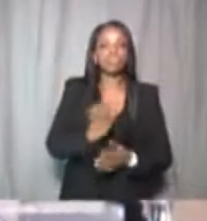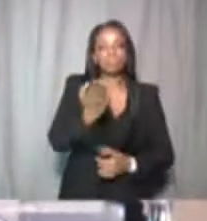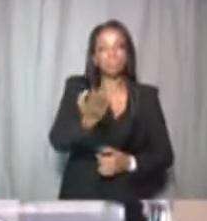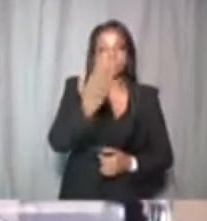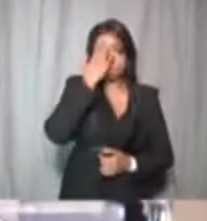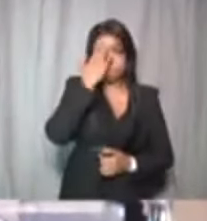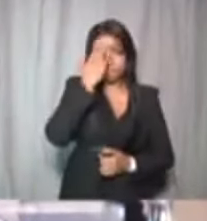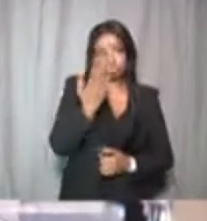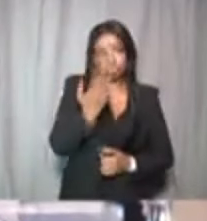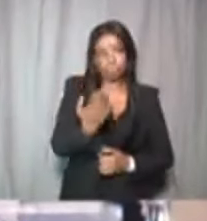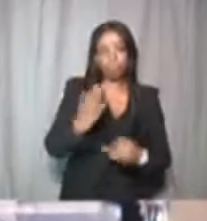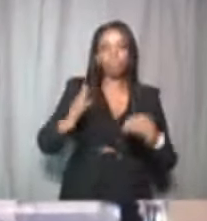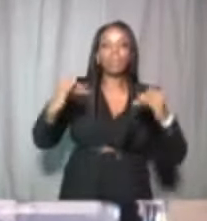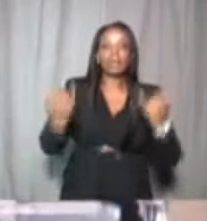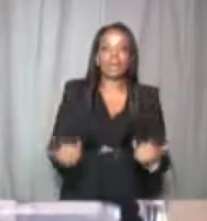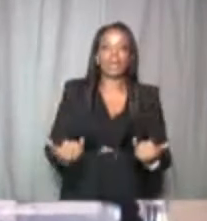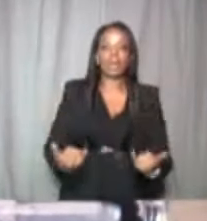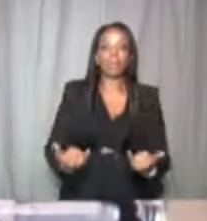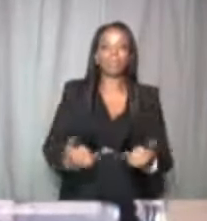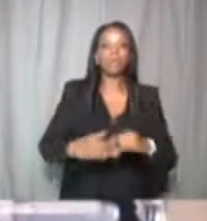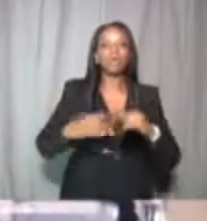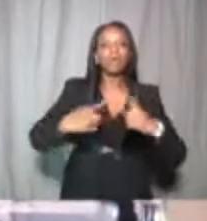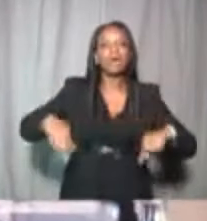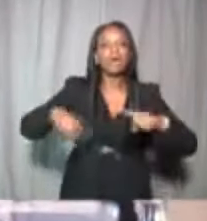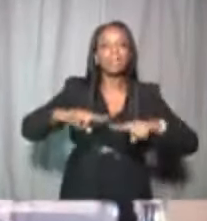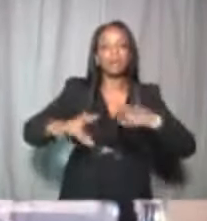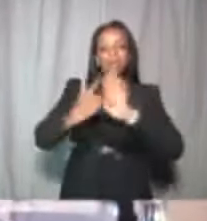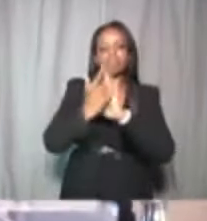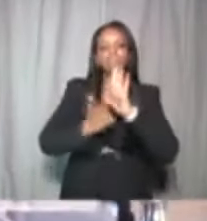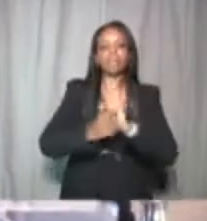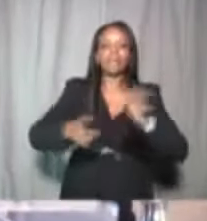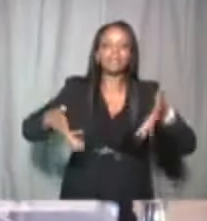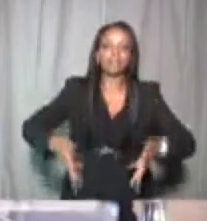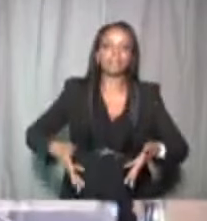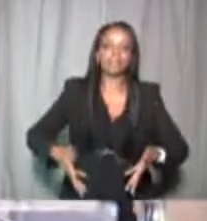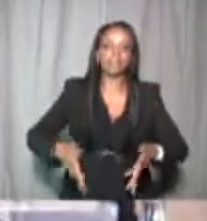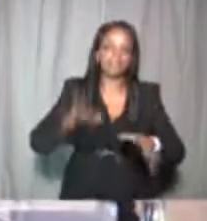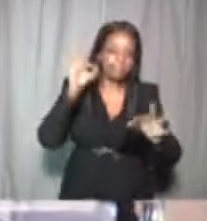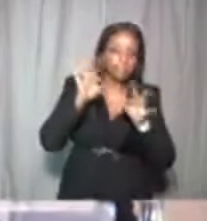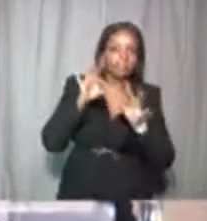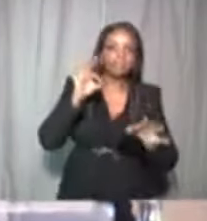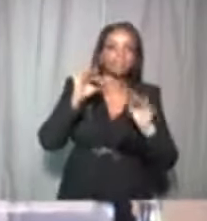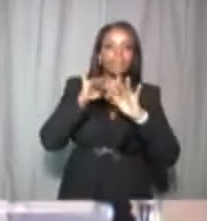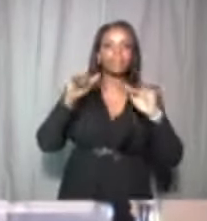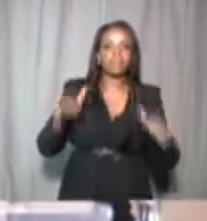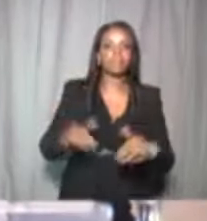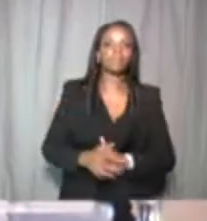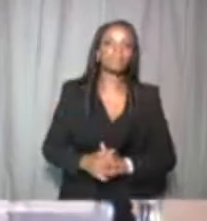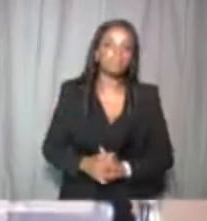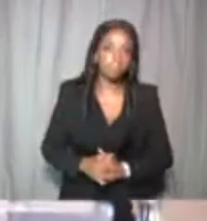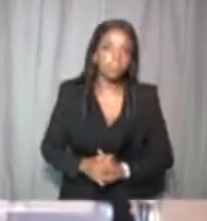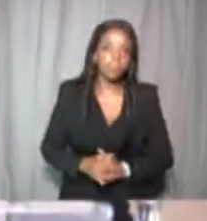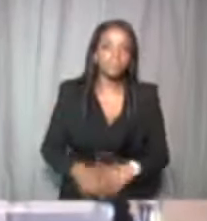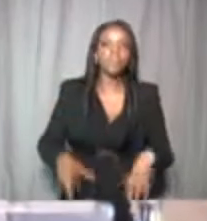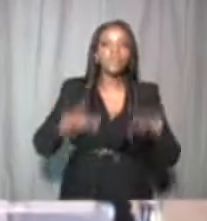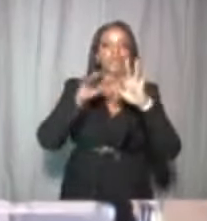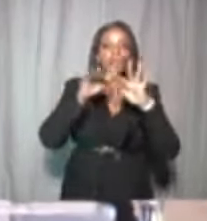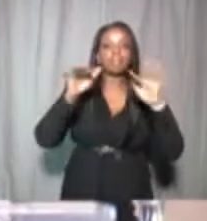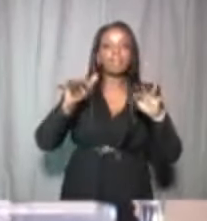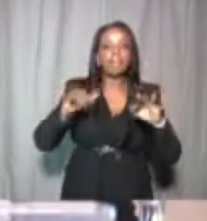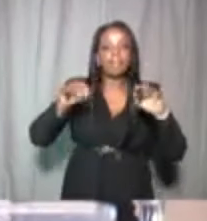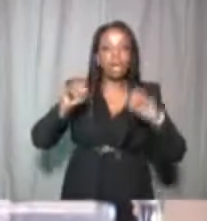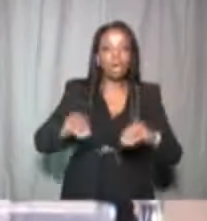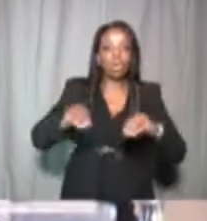is designated. And if those people are inside the red